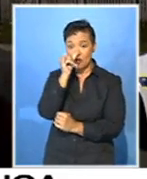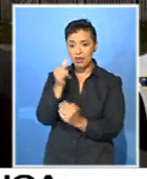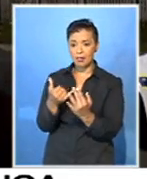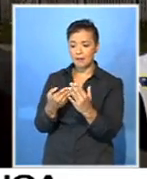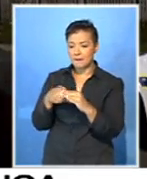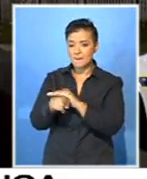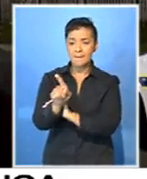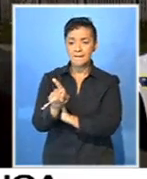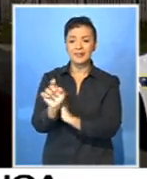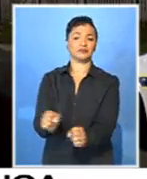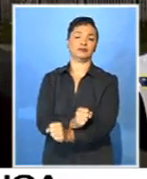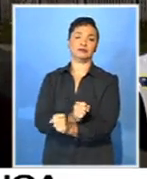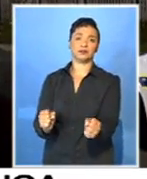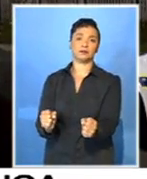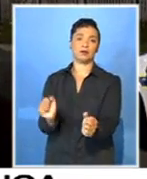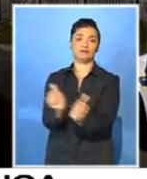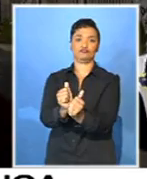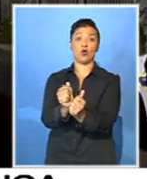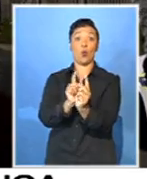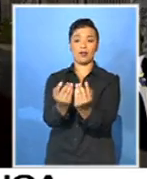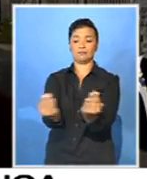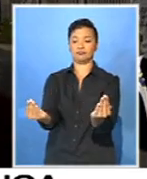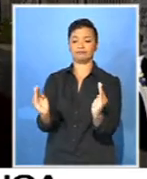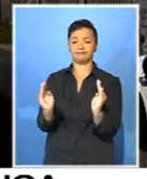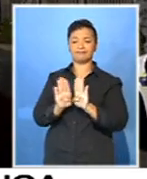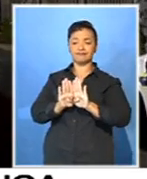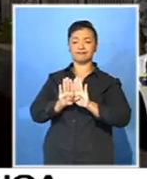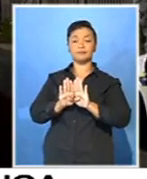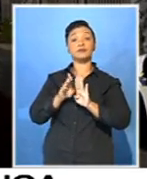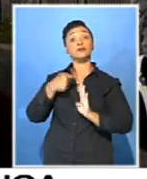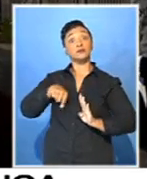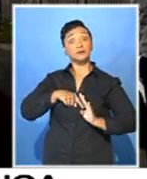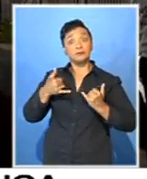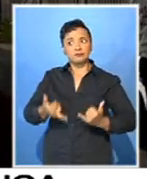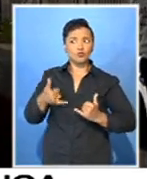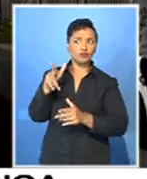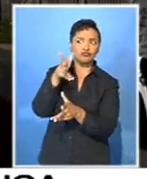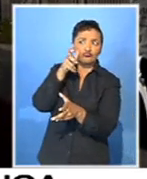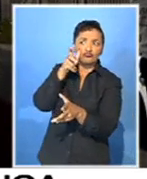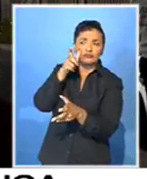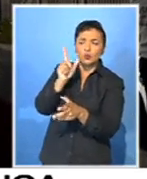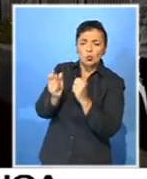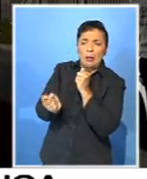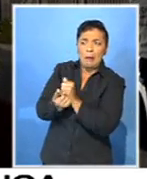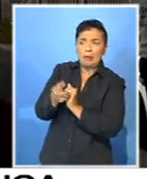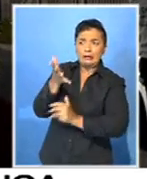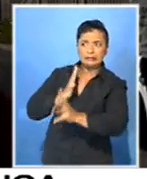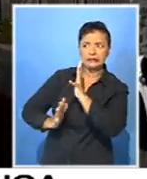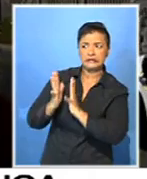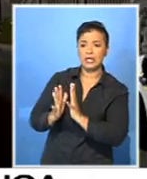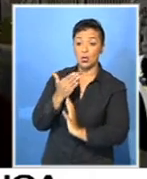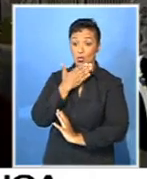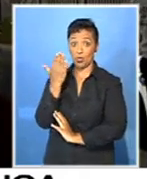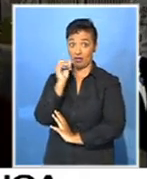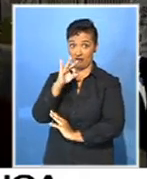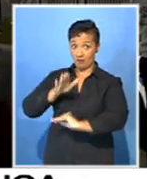of the building. But that situation very much ongoing still. We are waiting to hear from the police what exactly transpired inside.